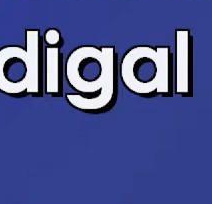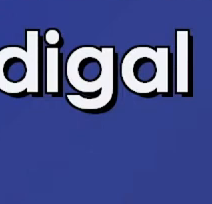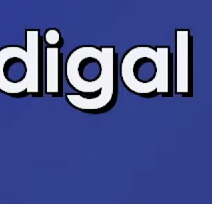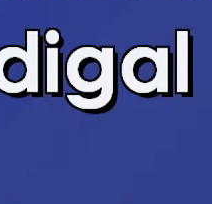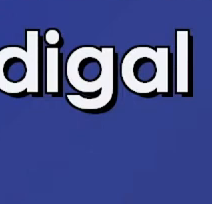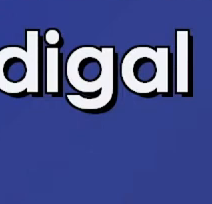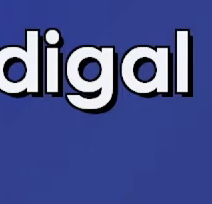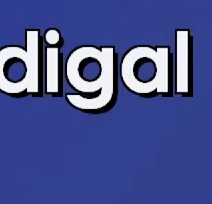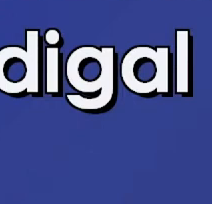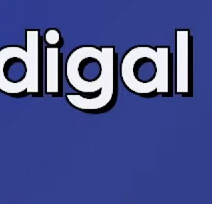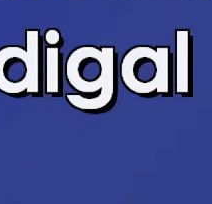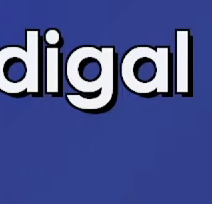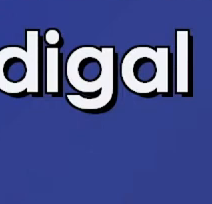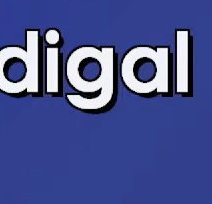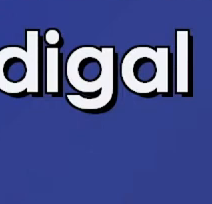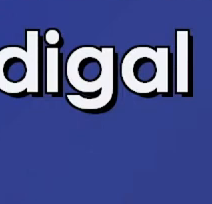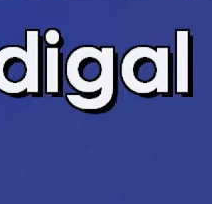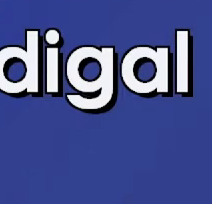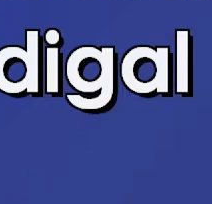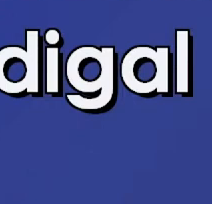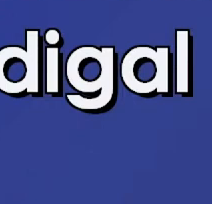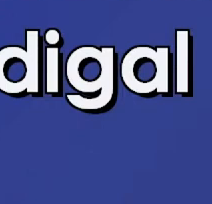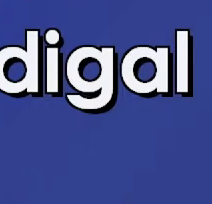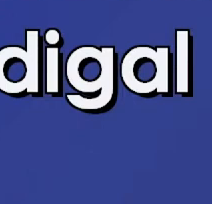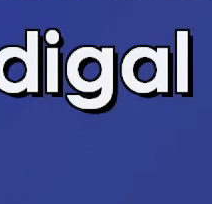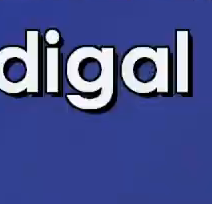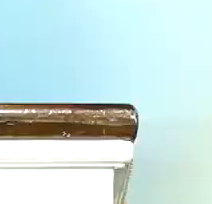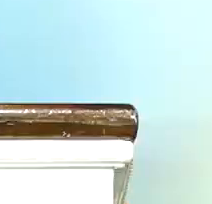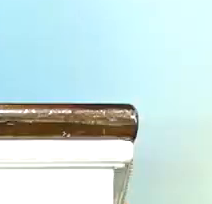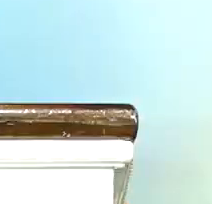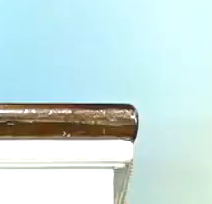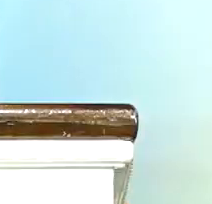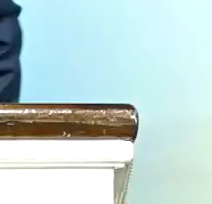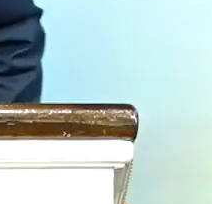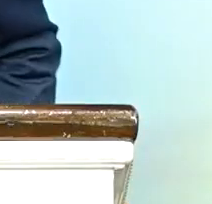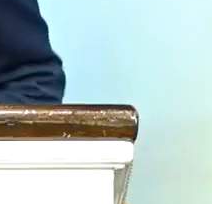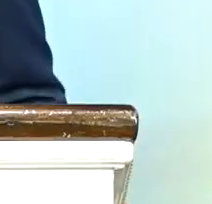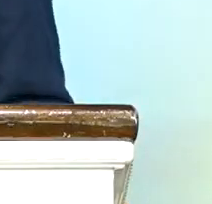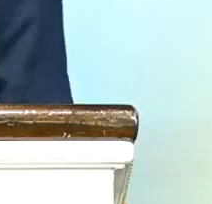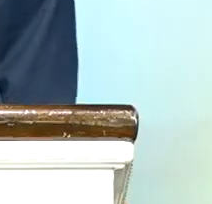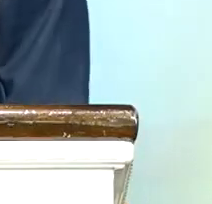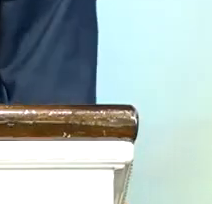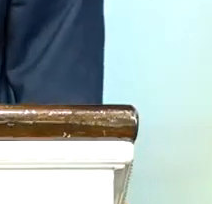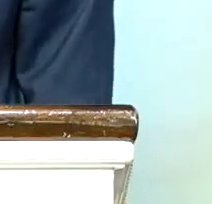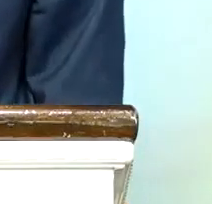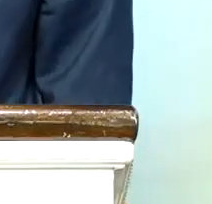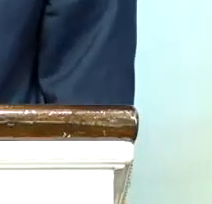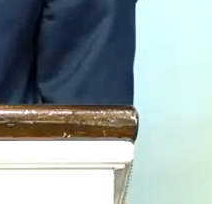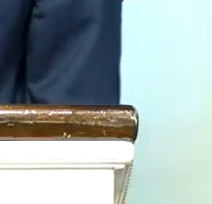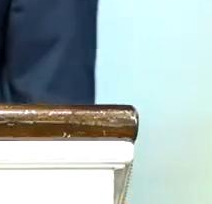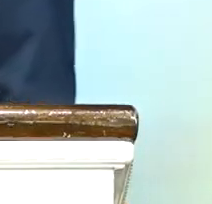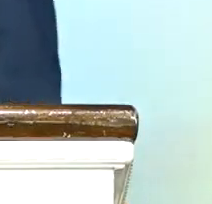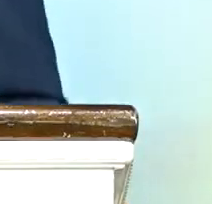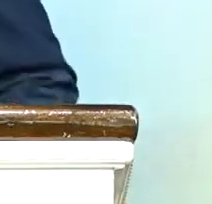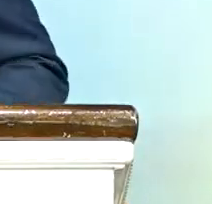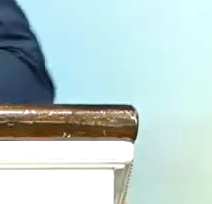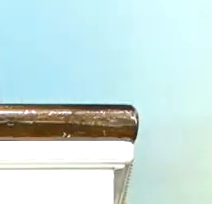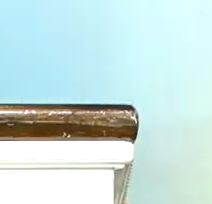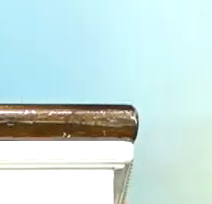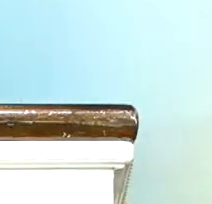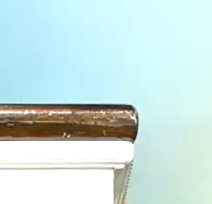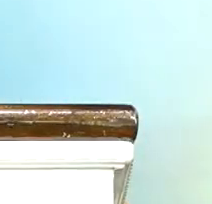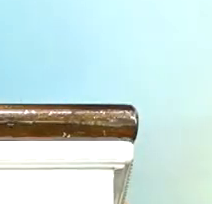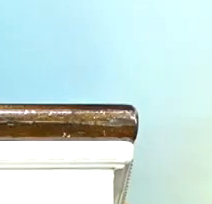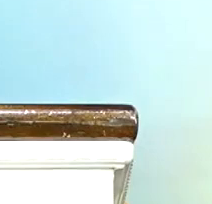says. Friends, we venture into Luke 15, the story of the prodigal son. The problem with venturing